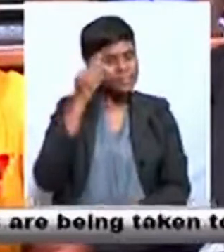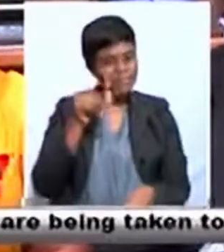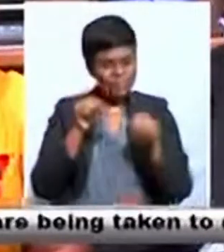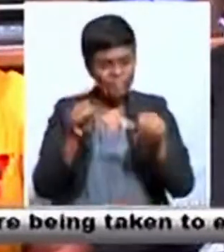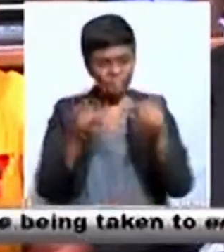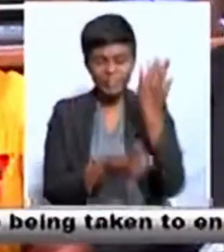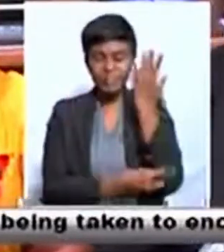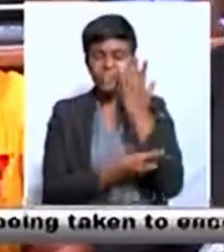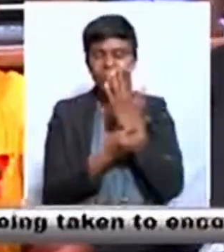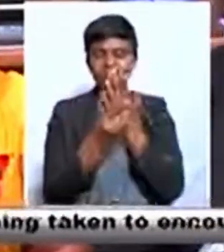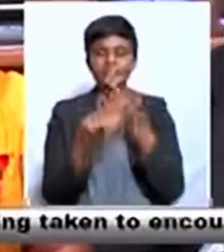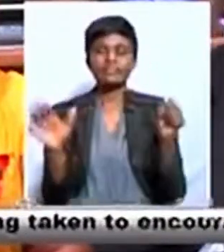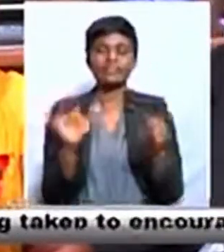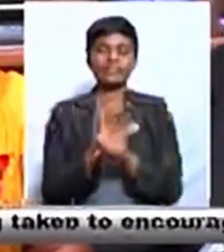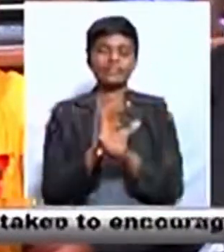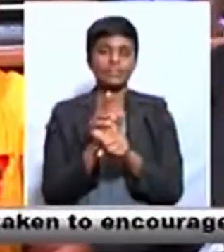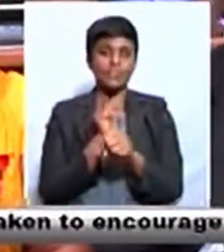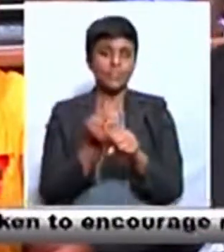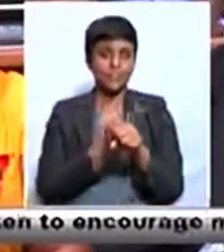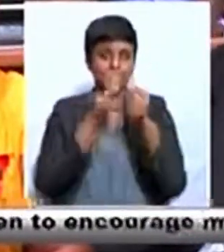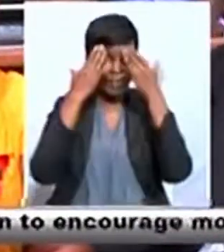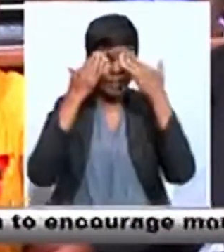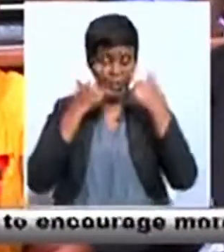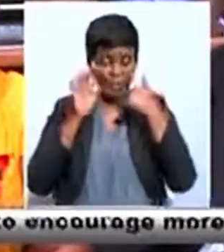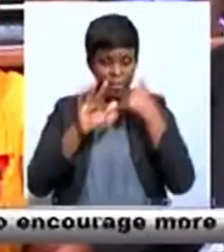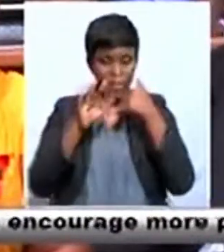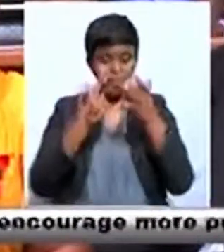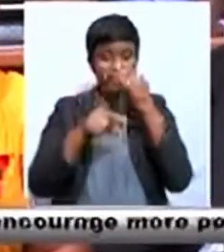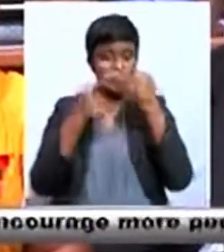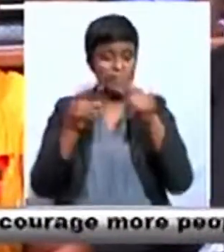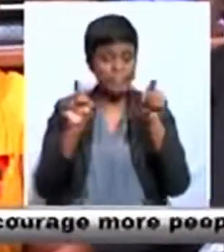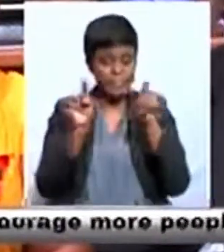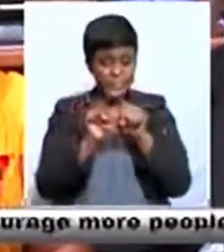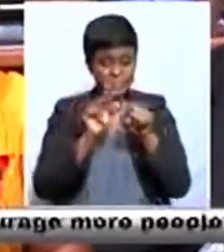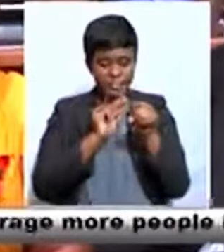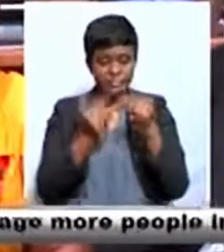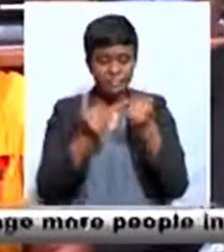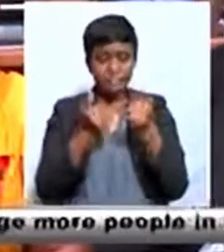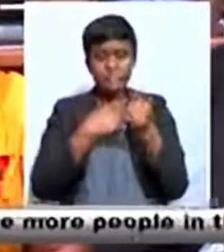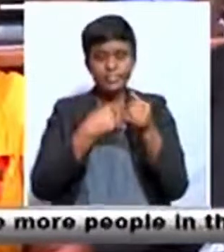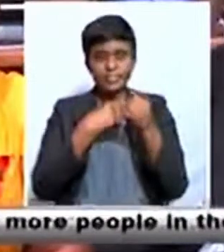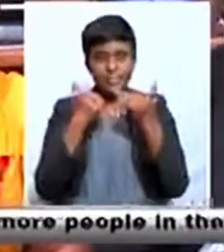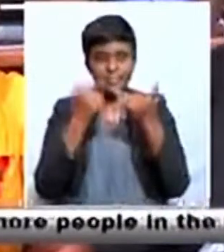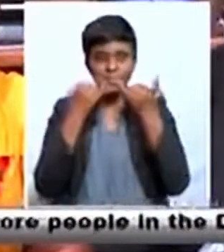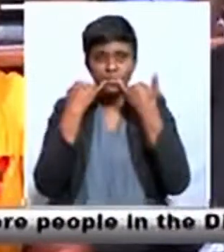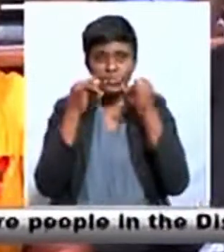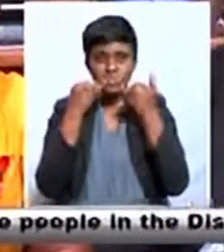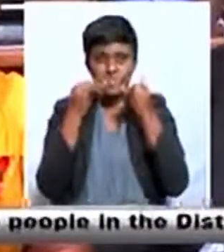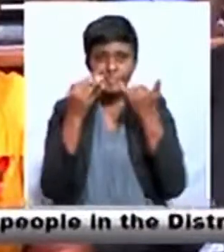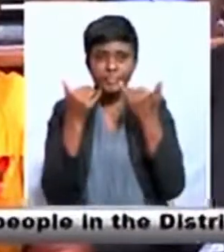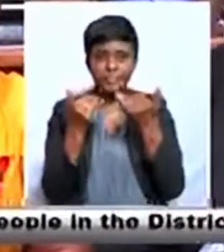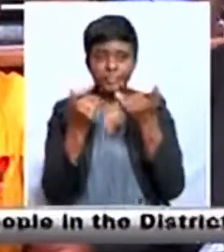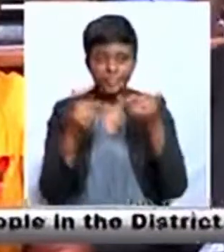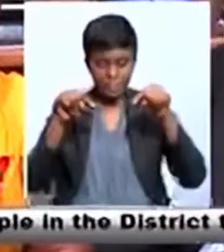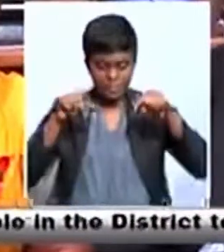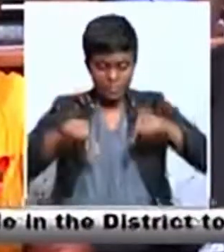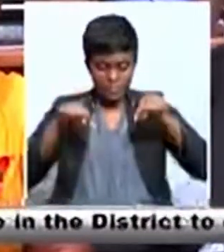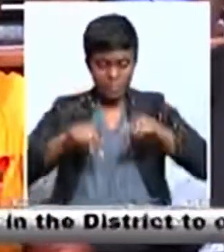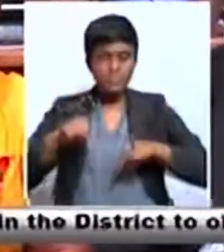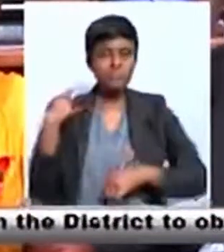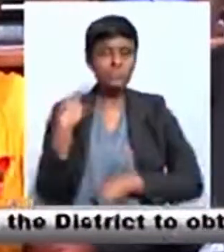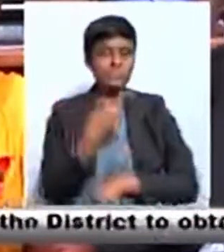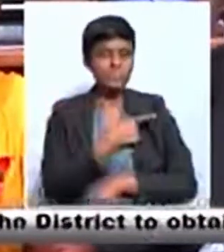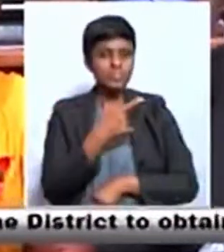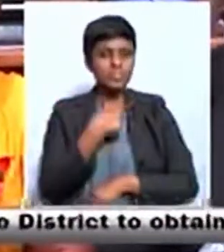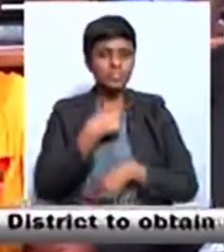to the fullest. We are aware of whatever is happening. And also, let me now mention to this August House, I should